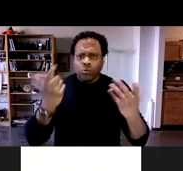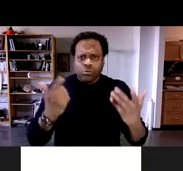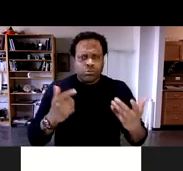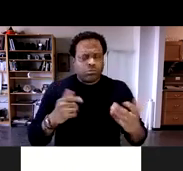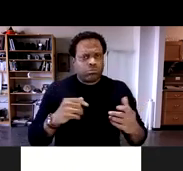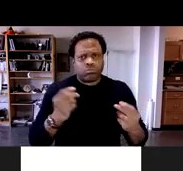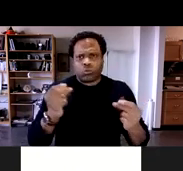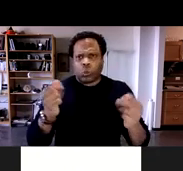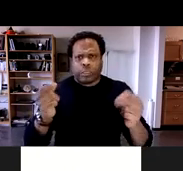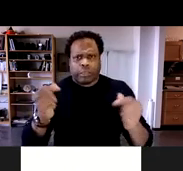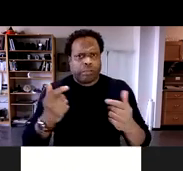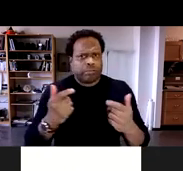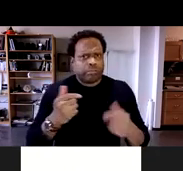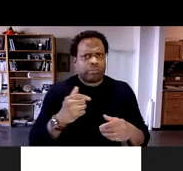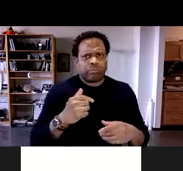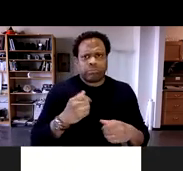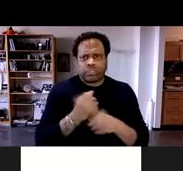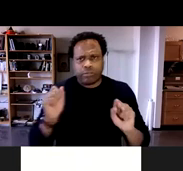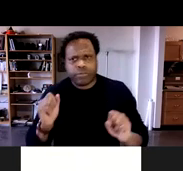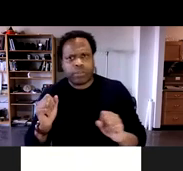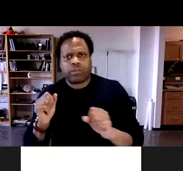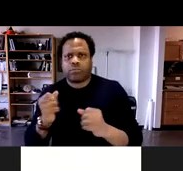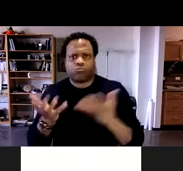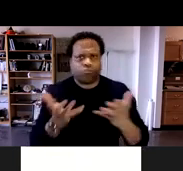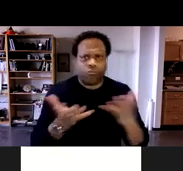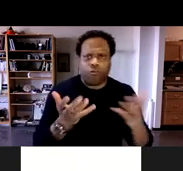So, especially with COVID, I mean,